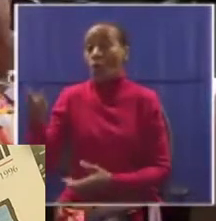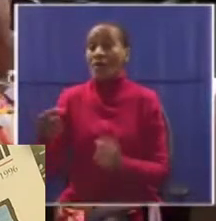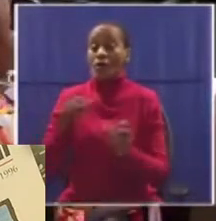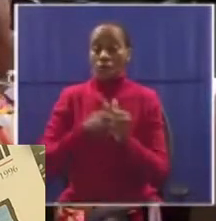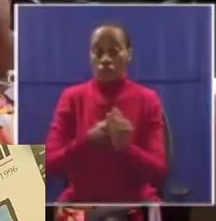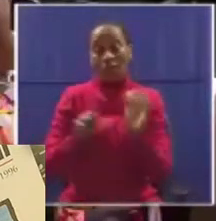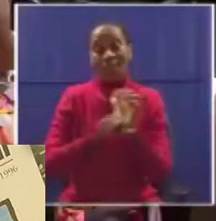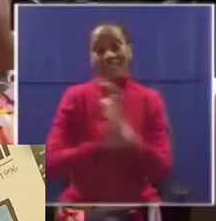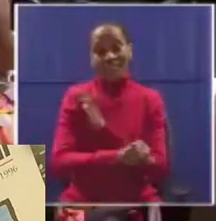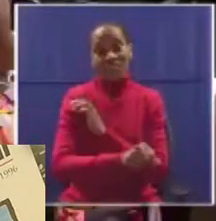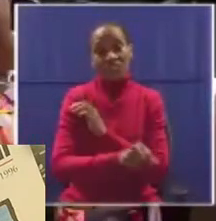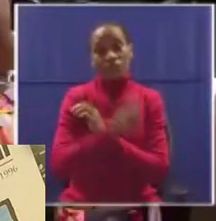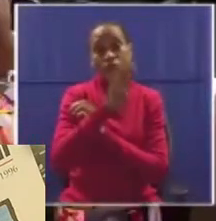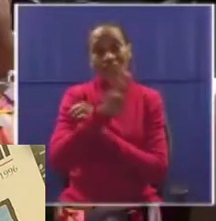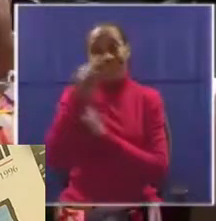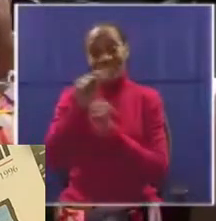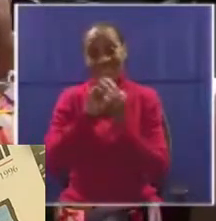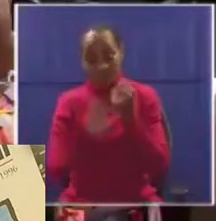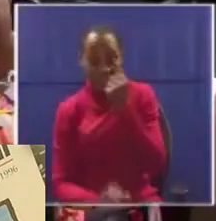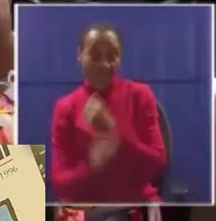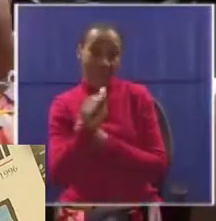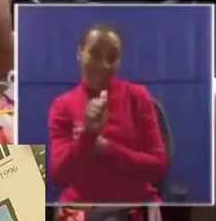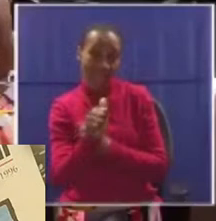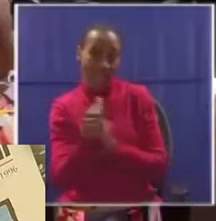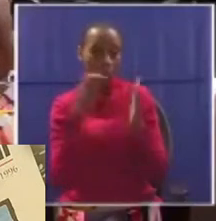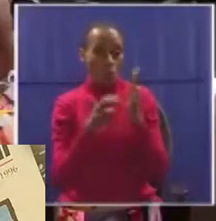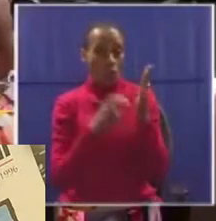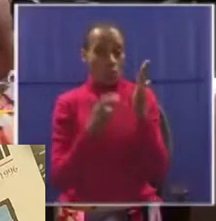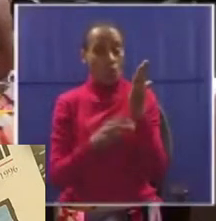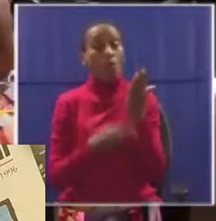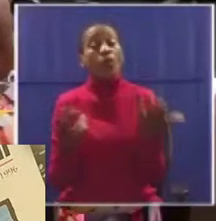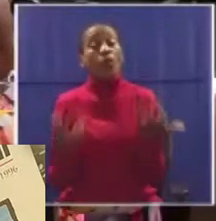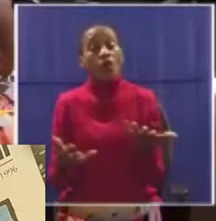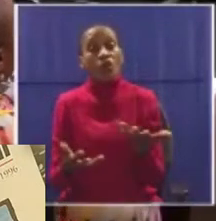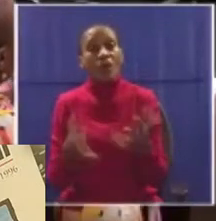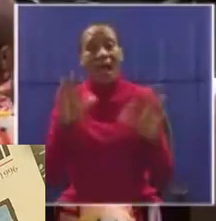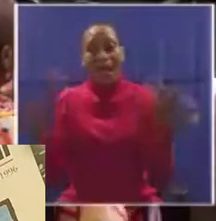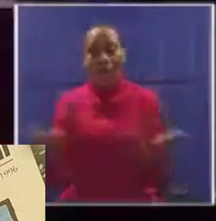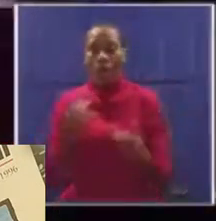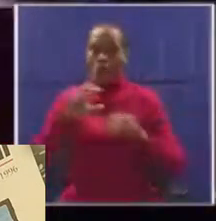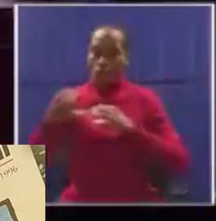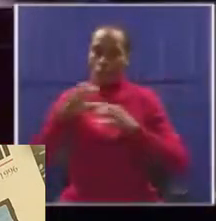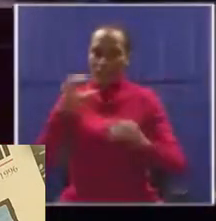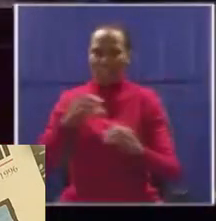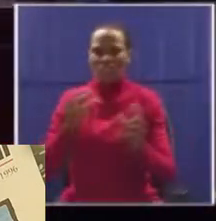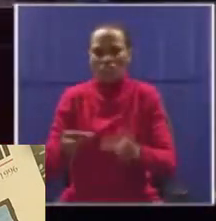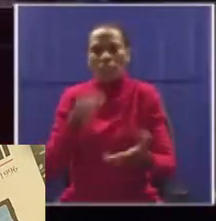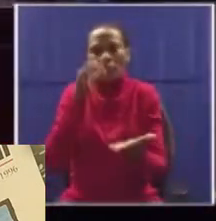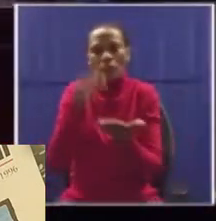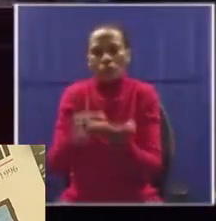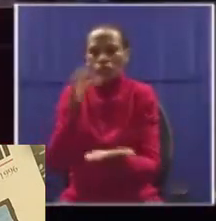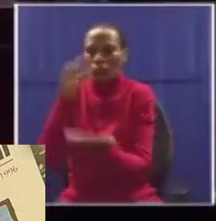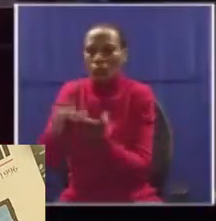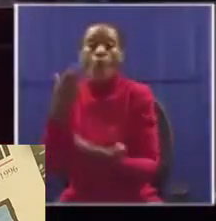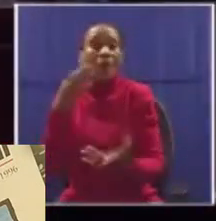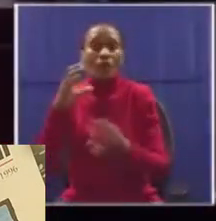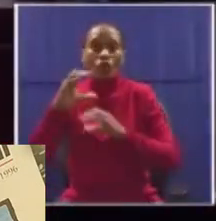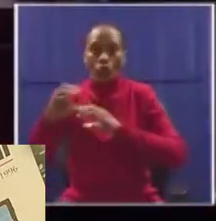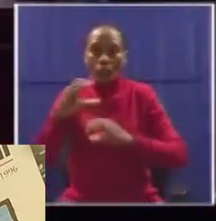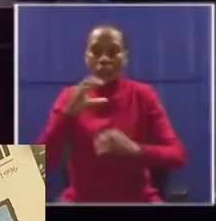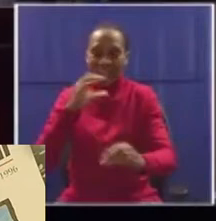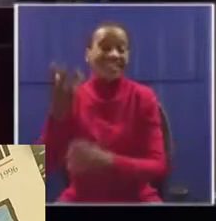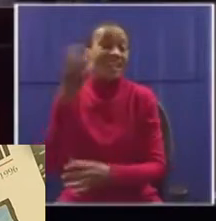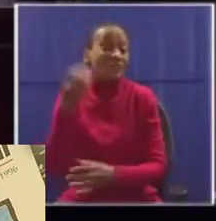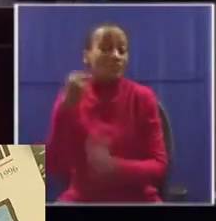46 subtraction 4A of the regulation of interception of communications and Provisions of communication related